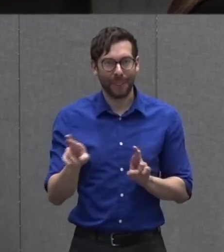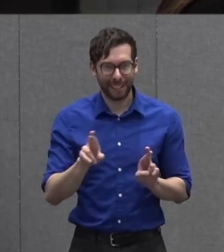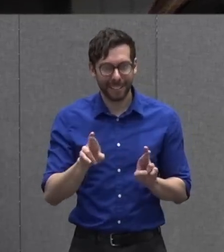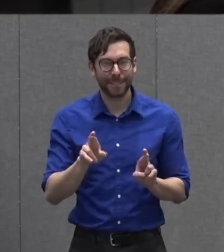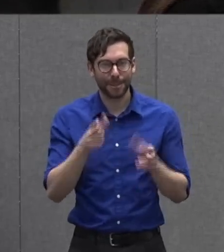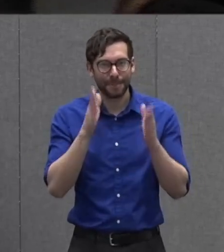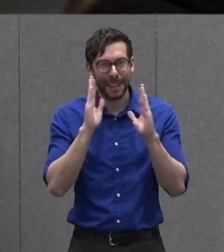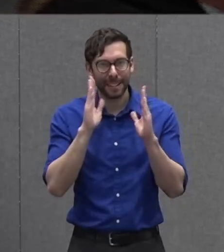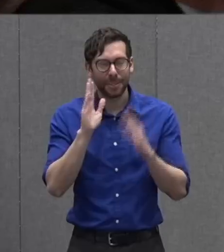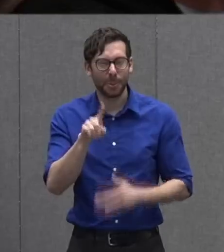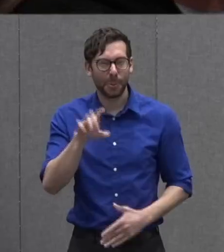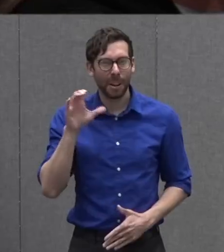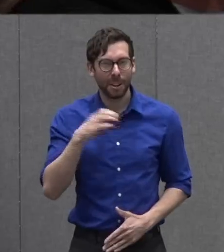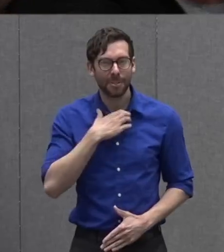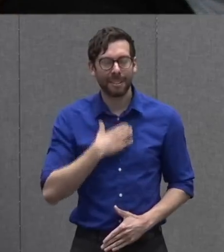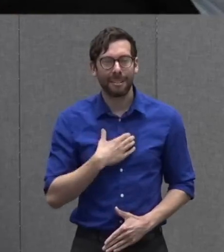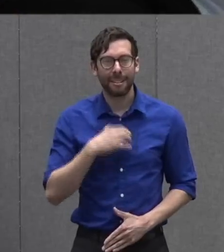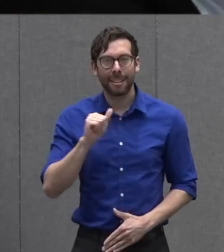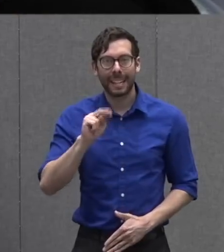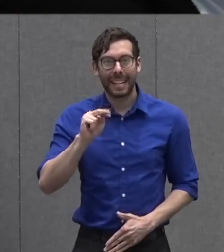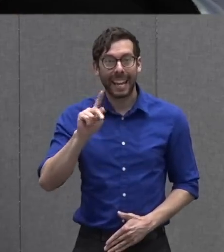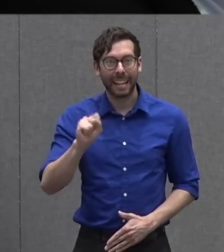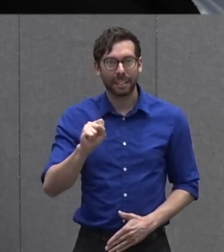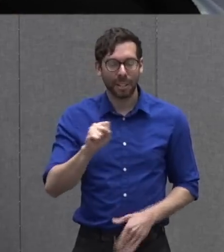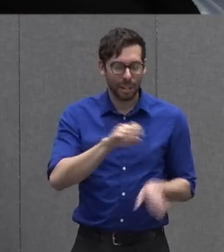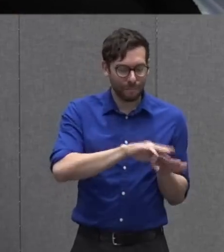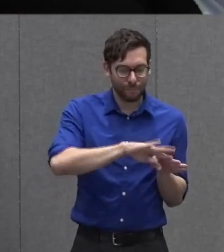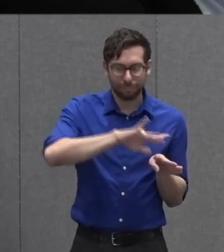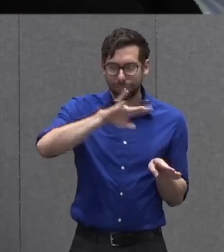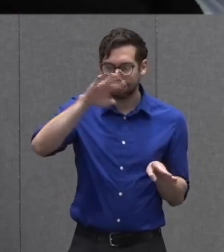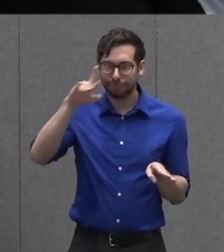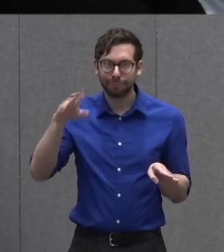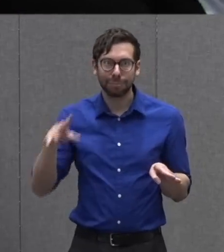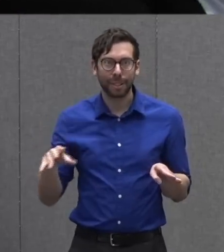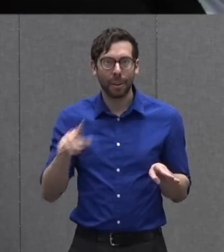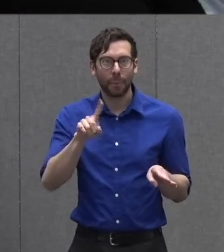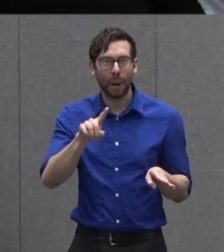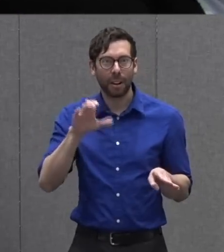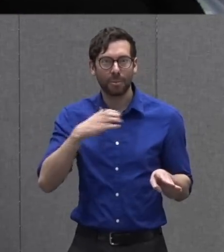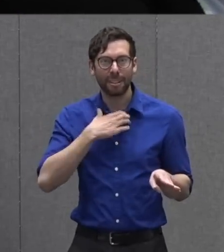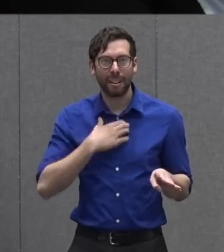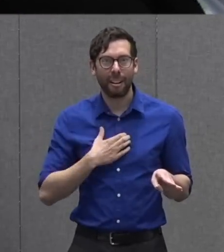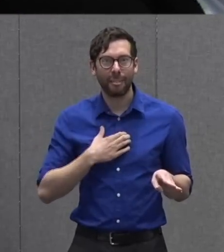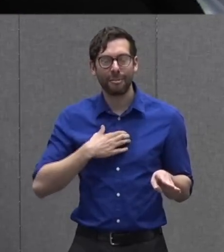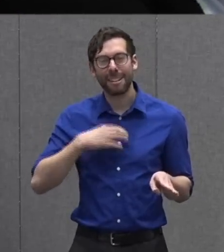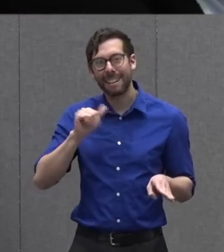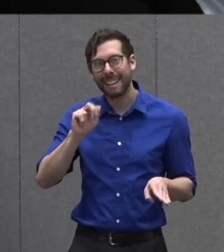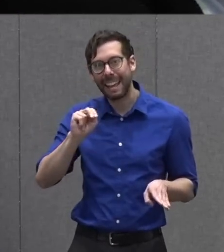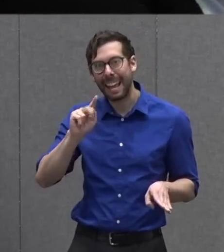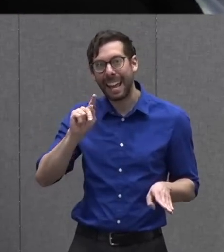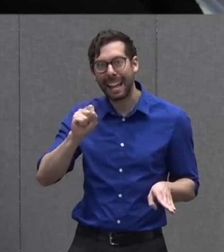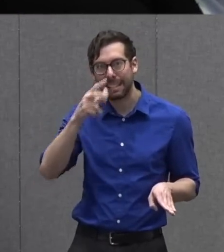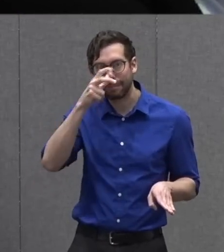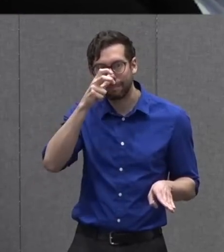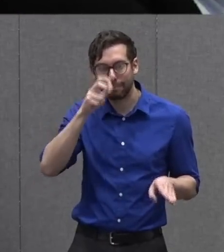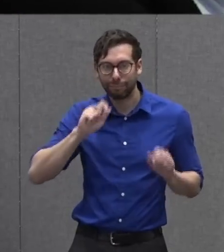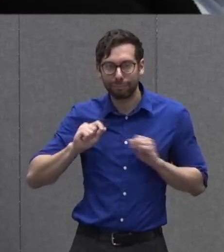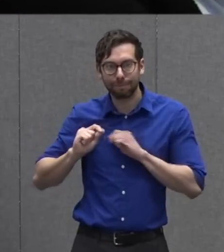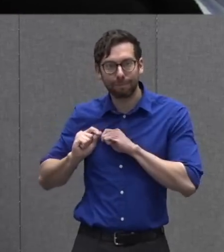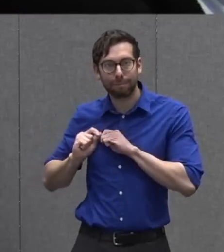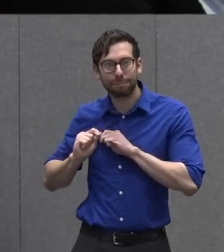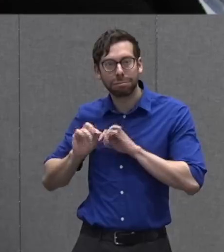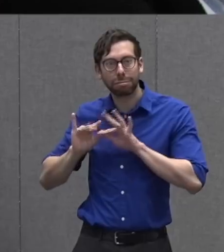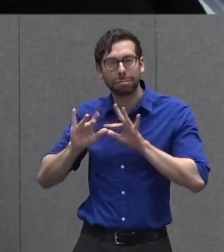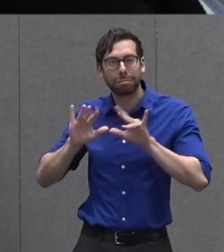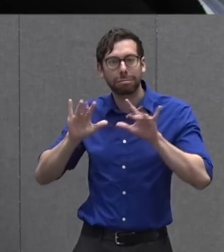A whole hill of hungry ants, their faces all aglow, came swarming from the forest to cross the